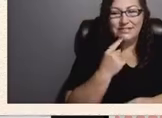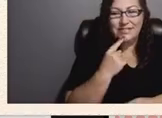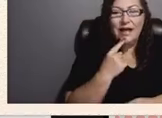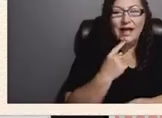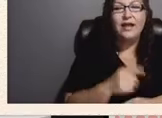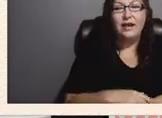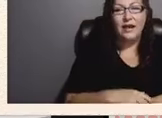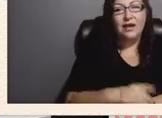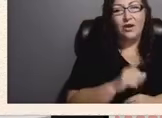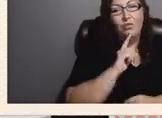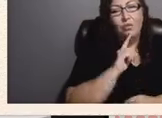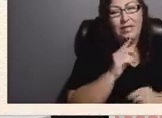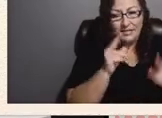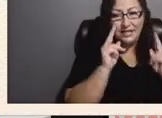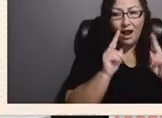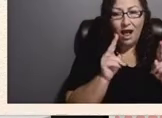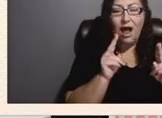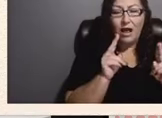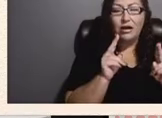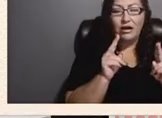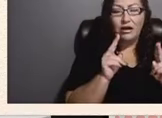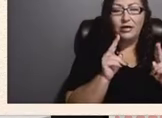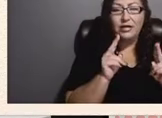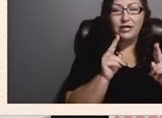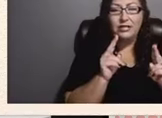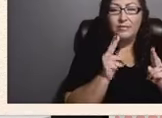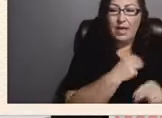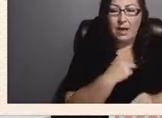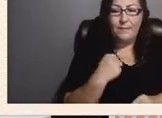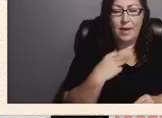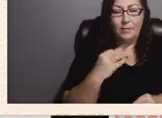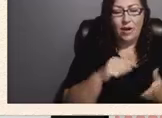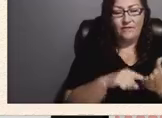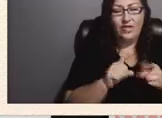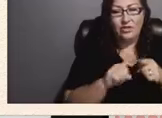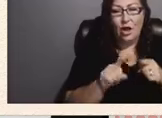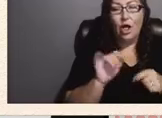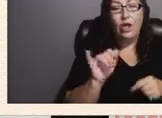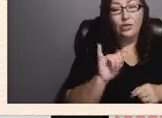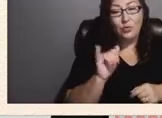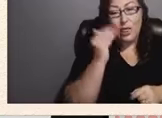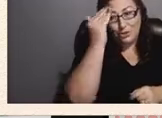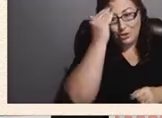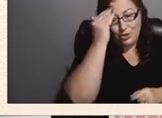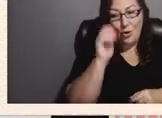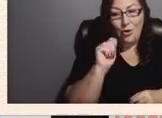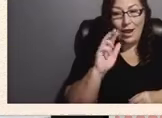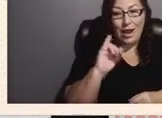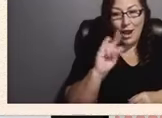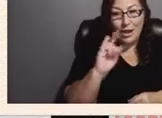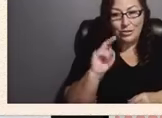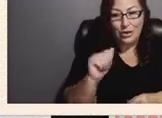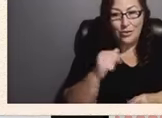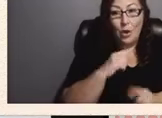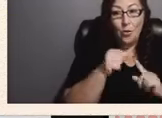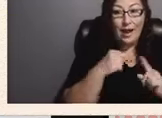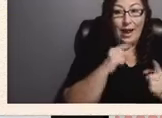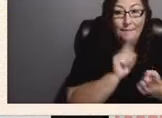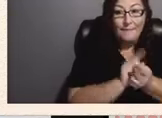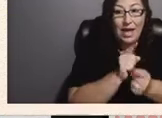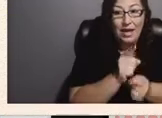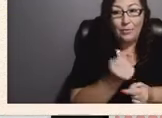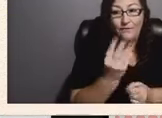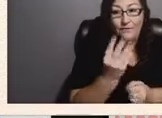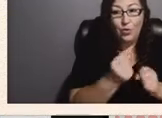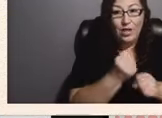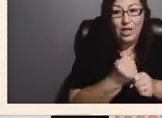honor to be a member of this call, as well as knowing Arizona. When I met Arizona a few years ago through the